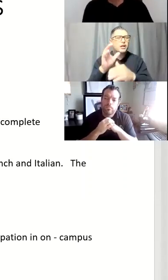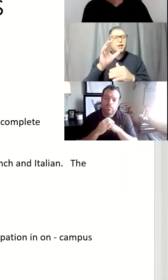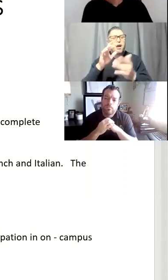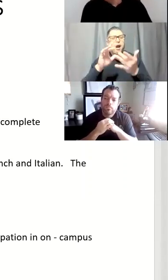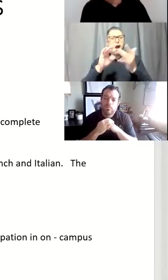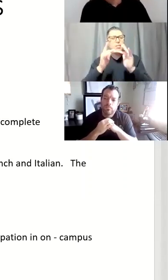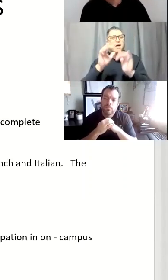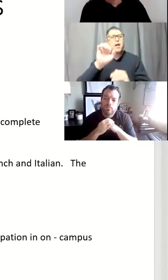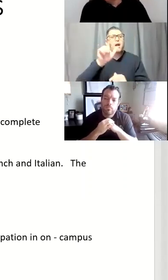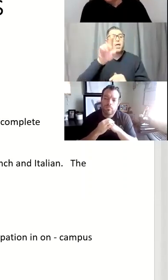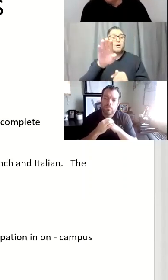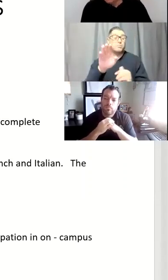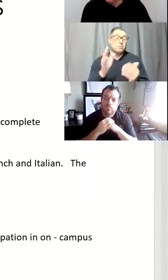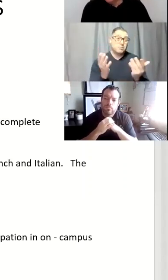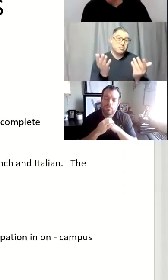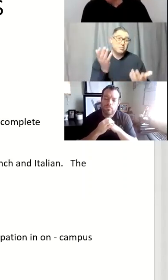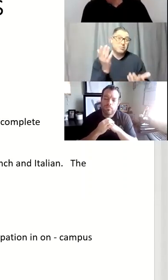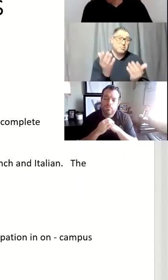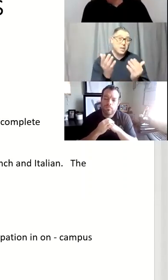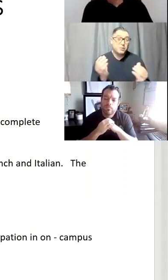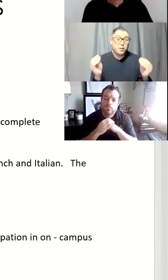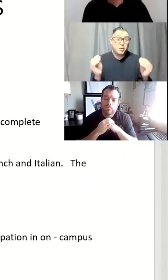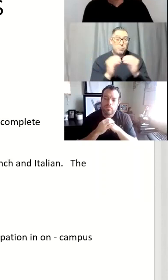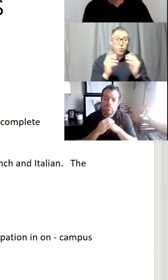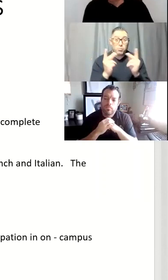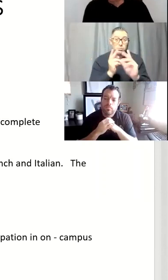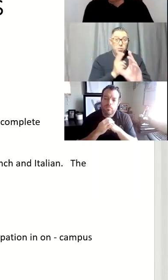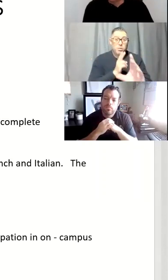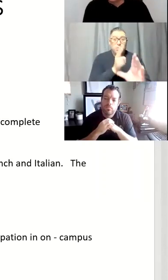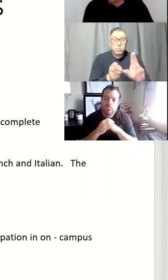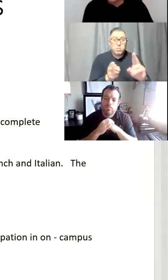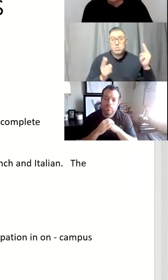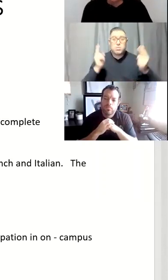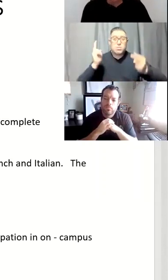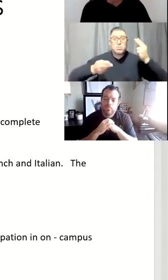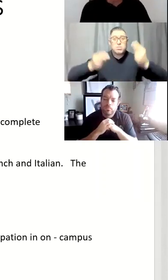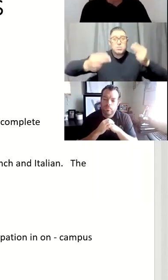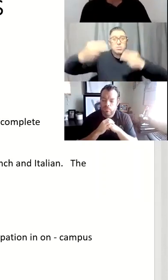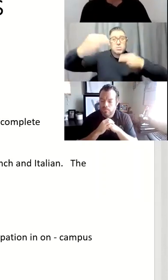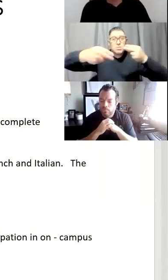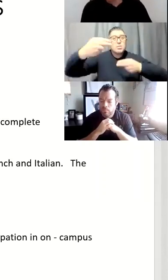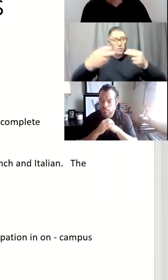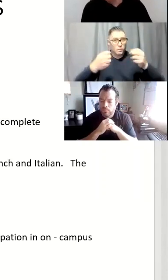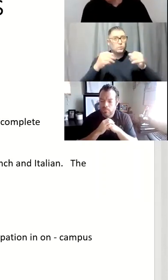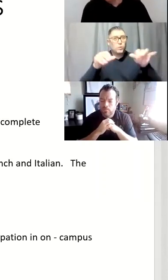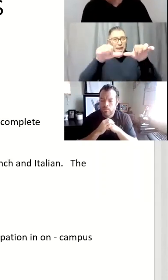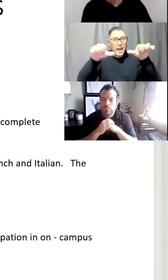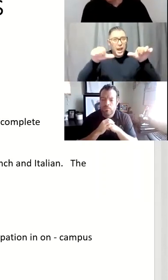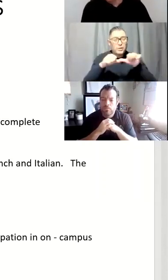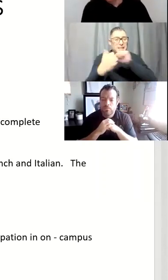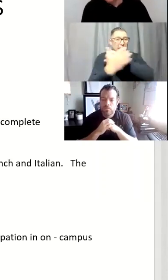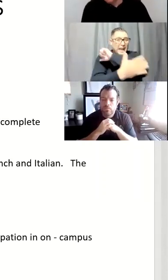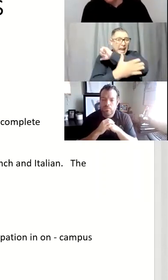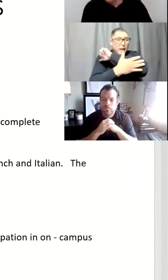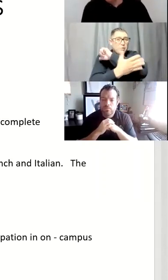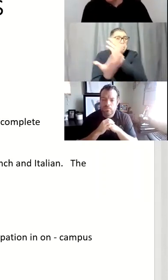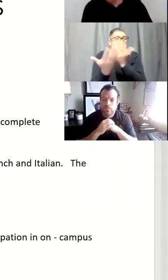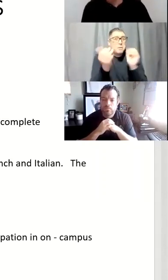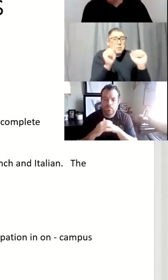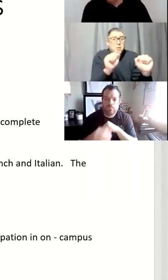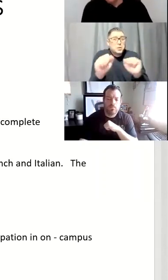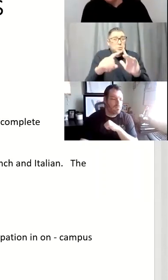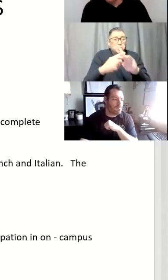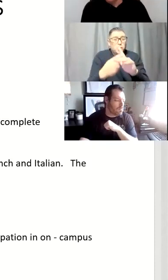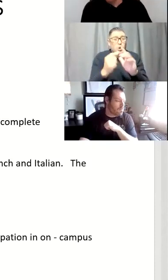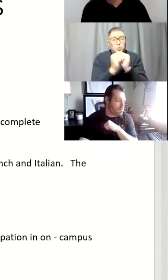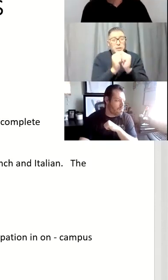that is, you know, you get more critical mass, get more participants from different areas of the county. So we're trying to see if we can get that kind of started up again